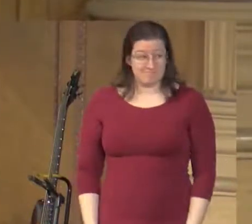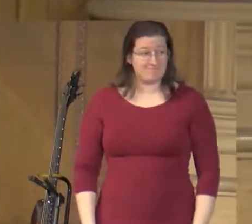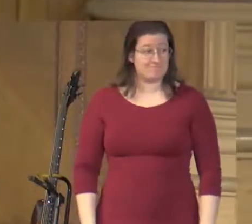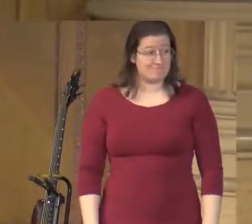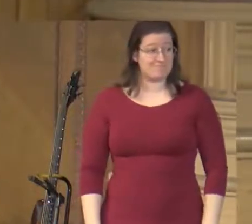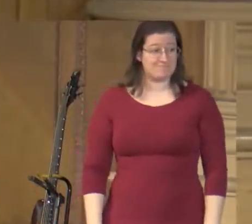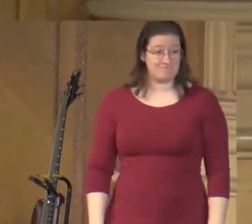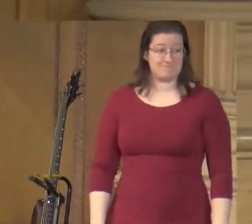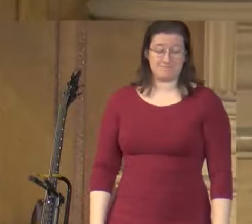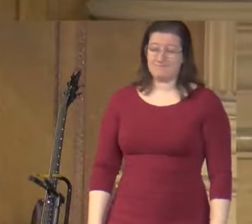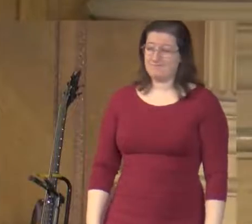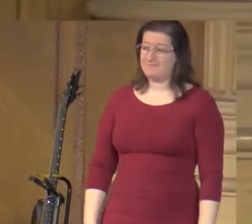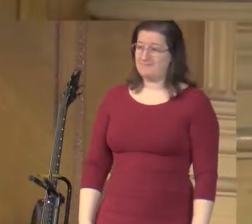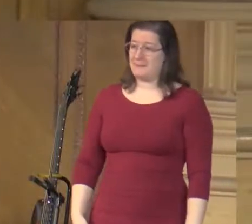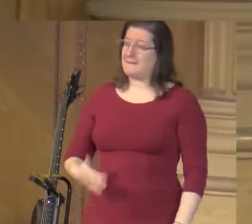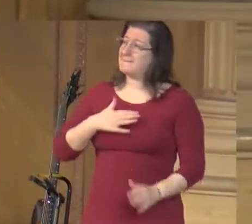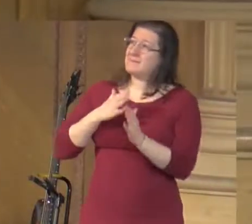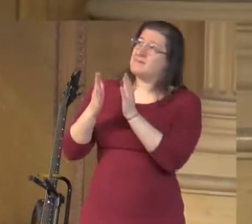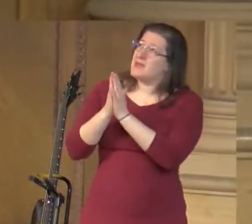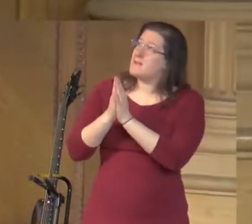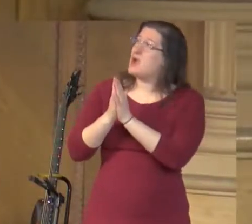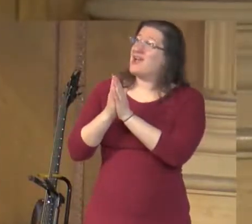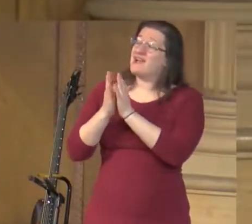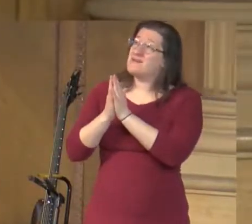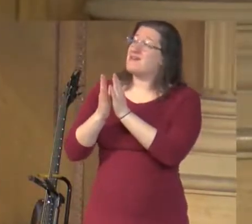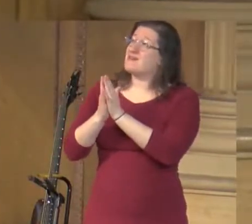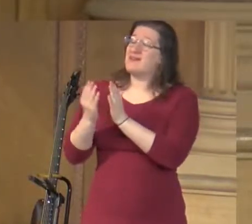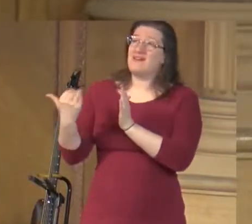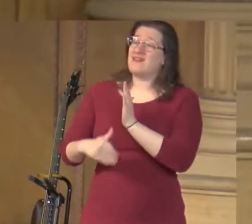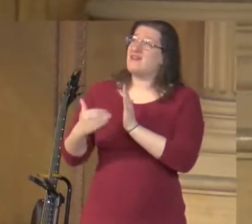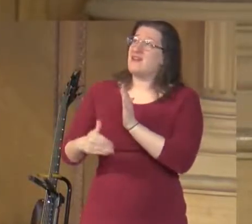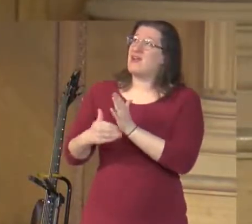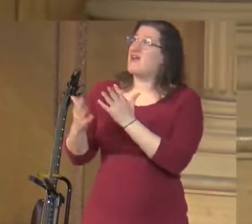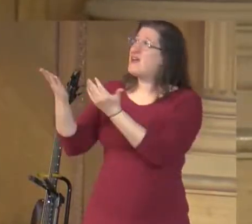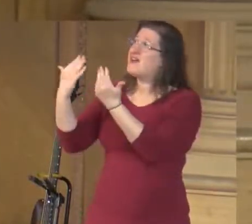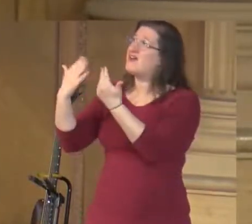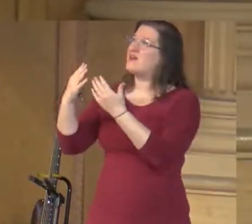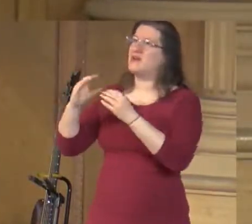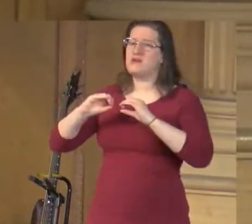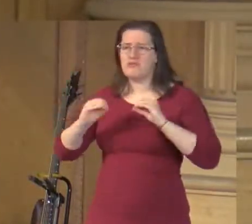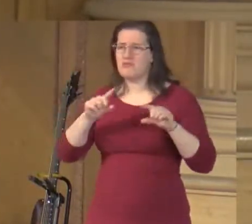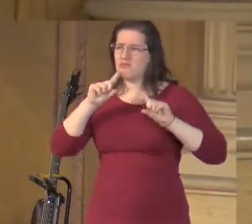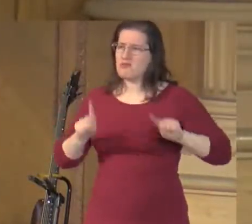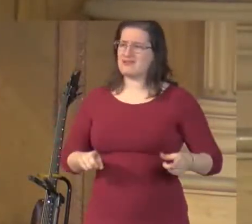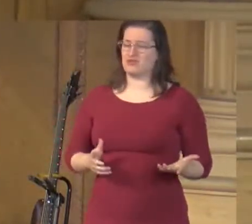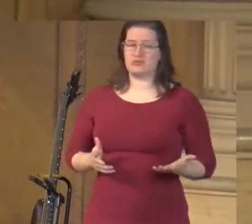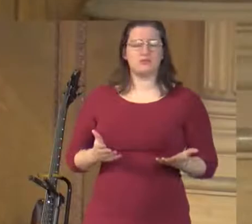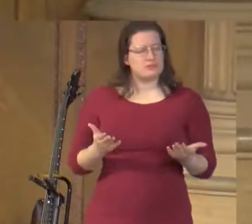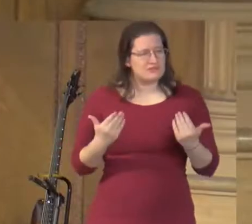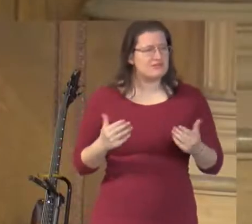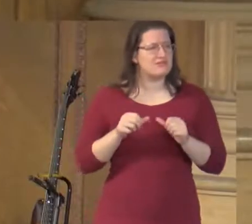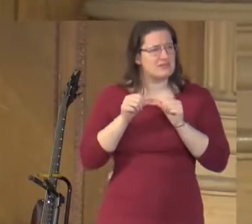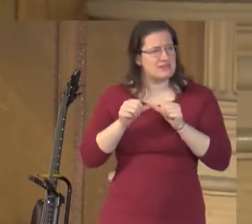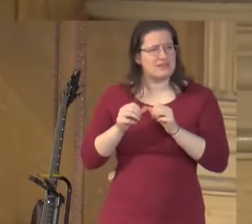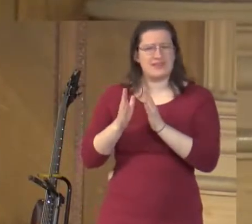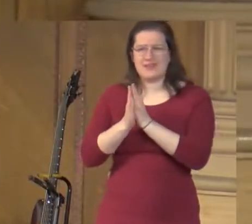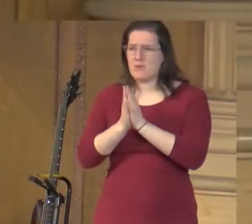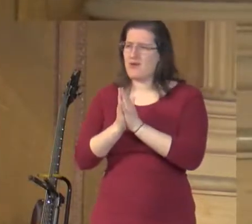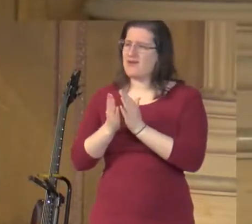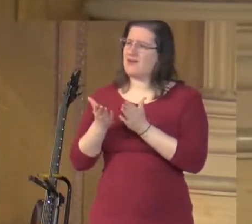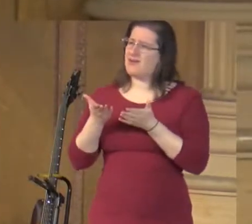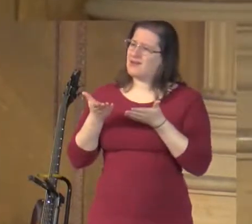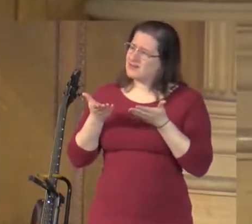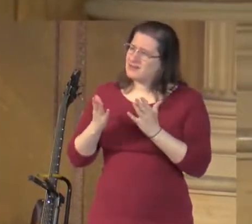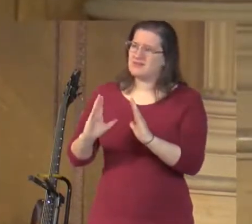I'm not getting any of the answers to any of my prayers. Well, keep praying, keep seeking, keep asking, but keep rejoicing.